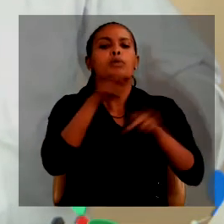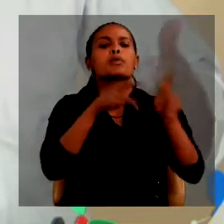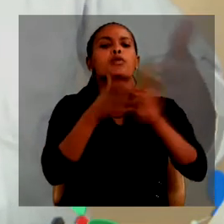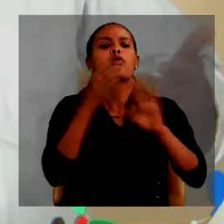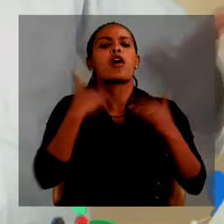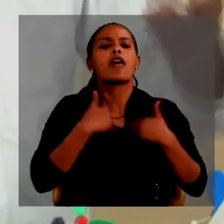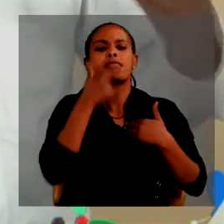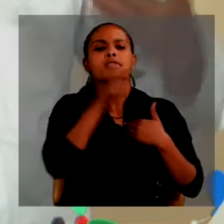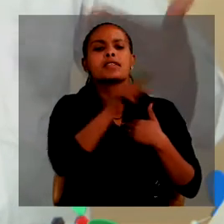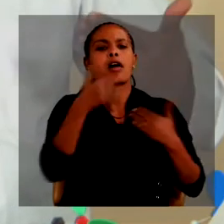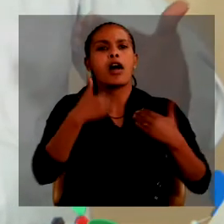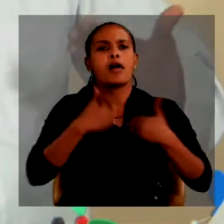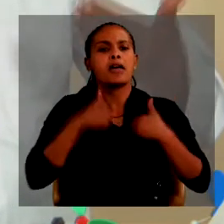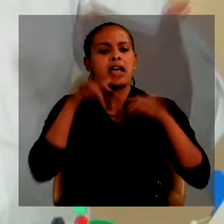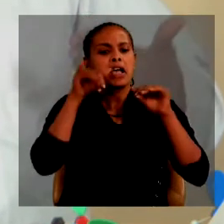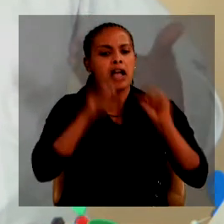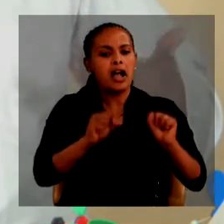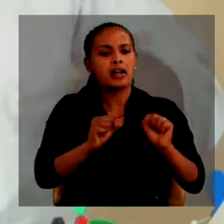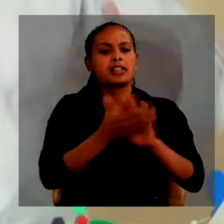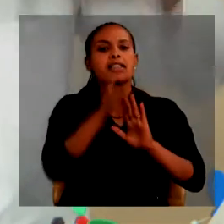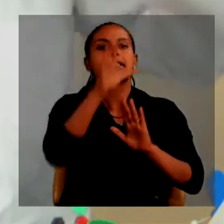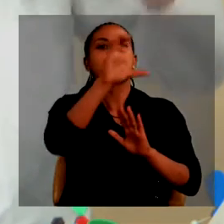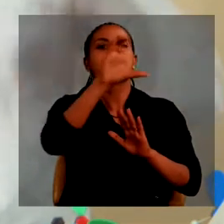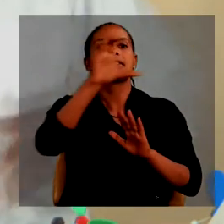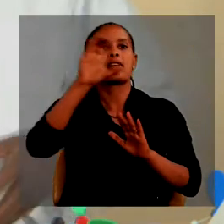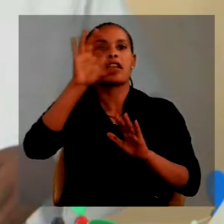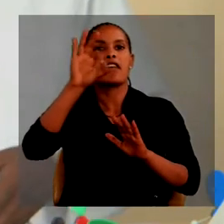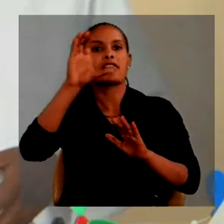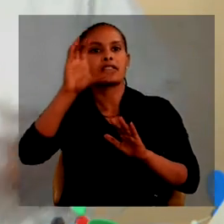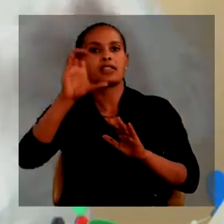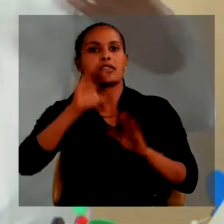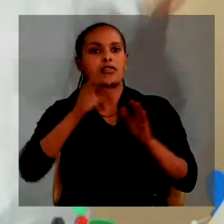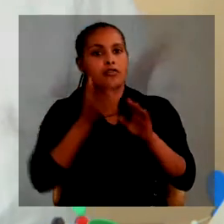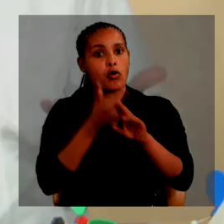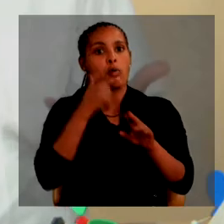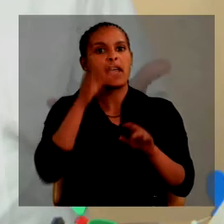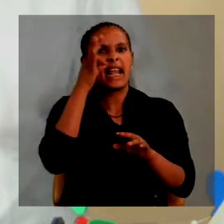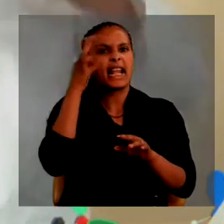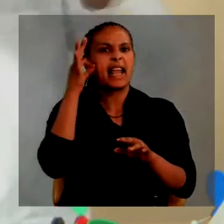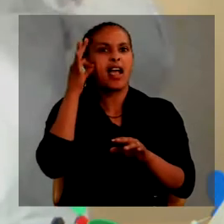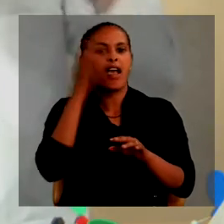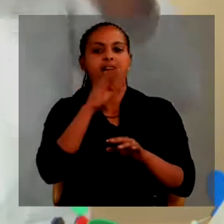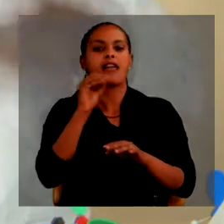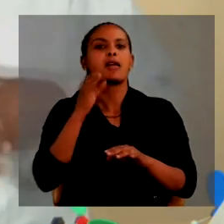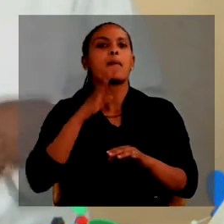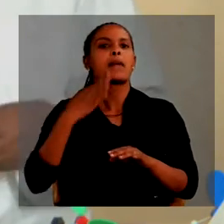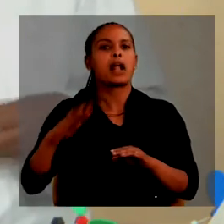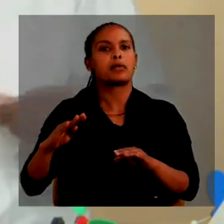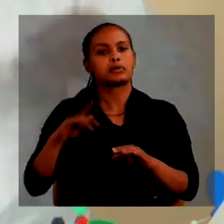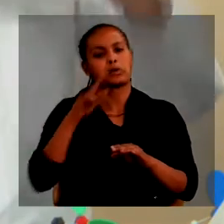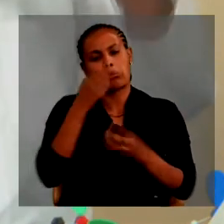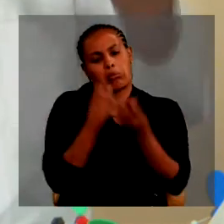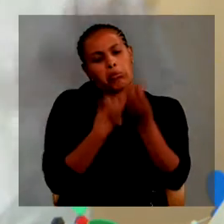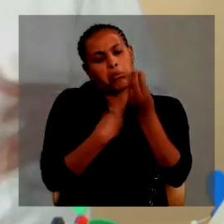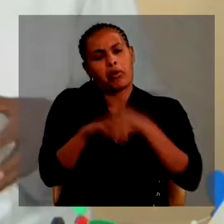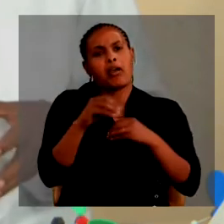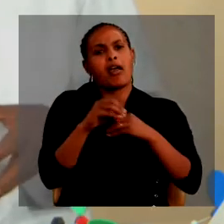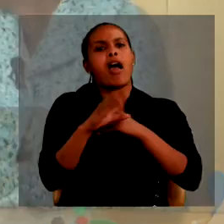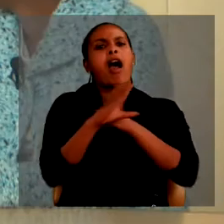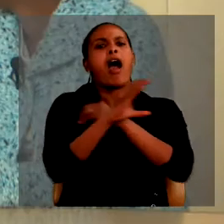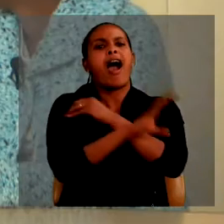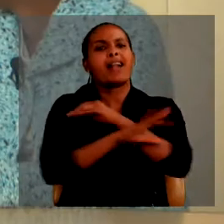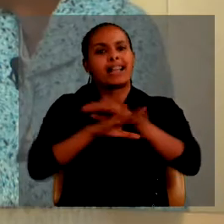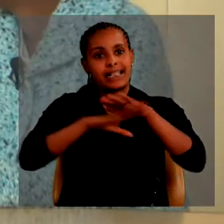them can get CFC from India and Brazil. And because they would like to sell too, they are